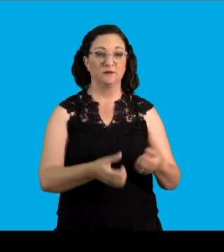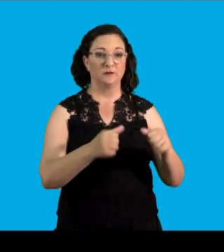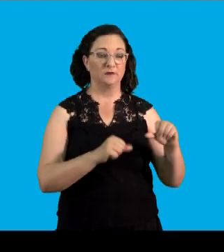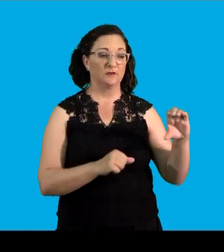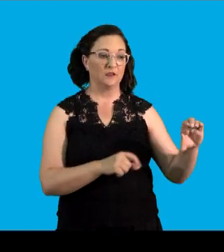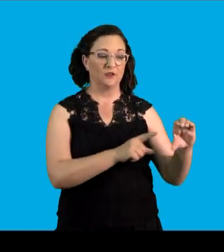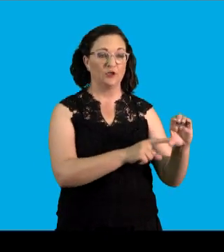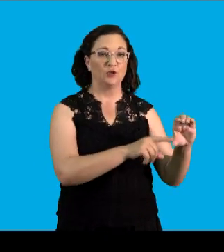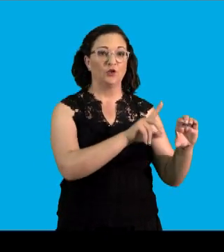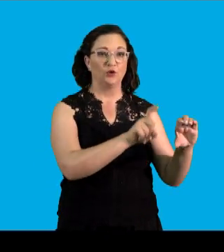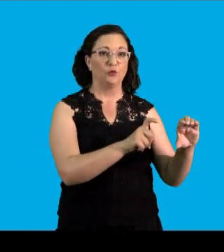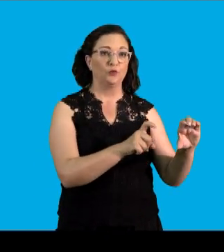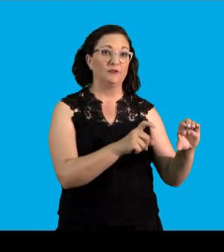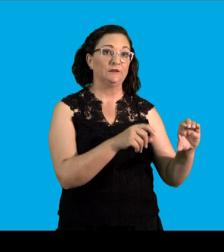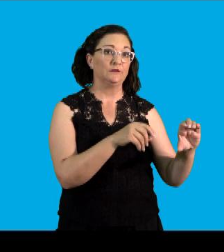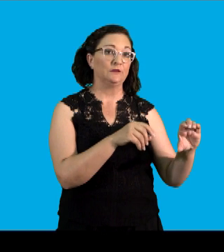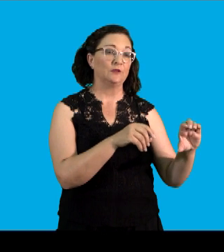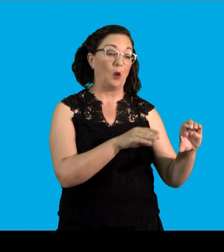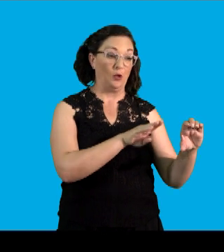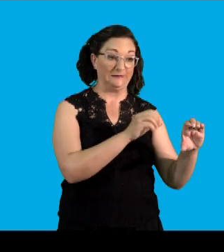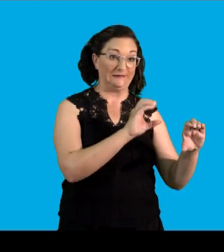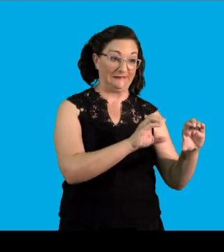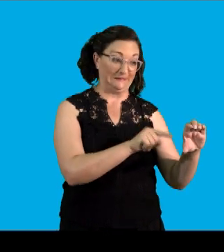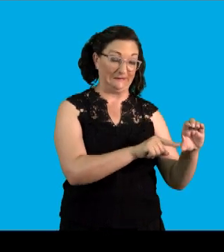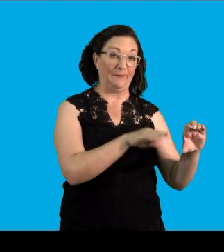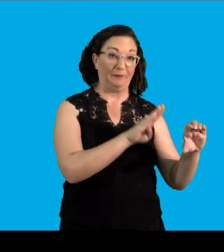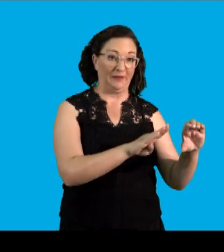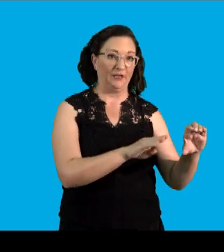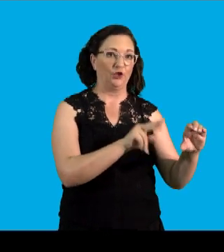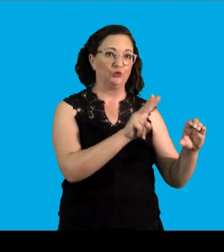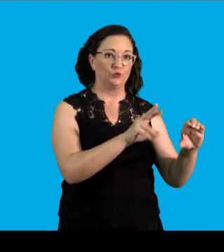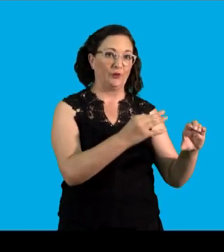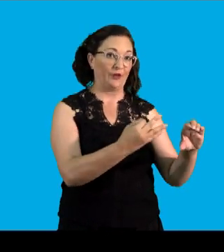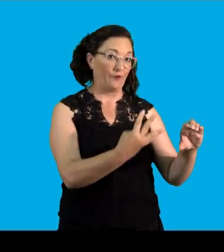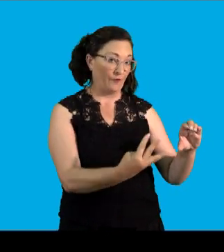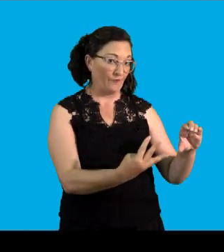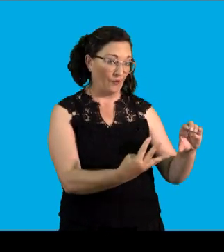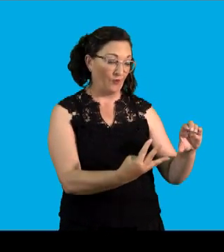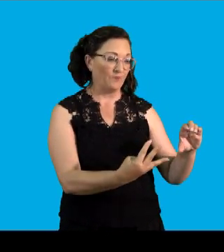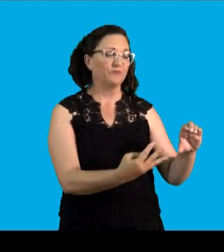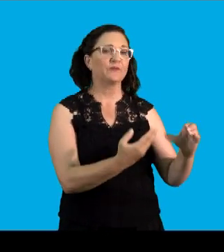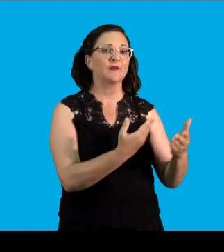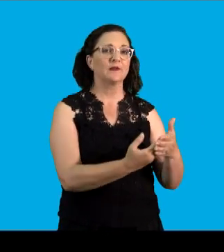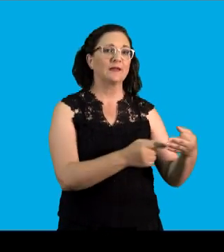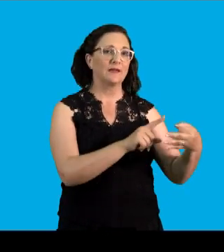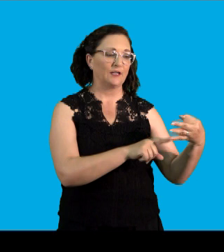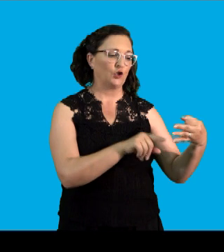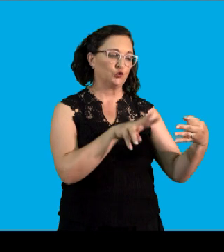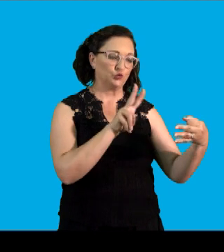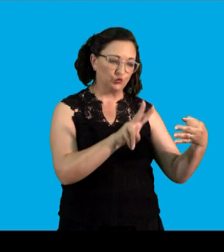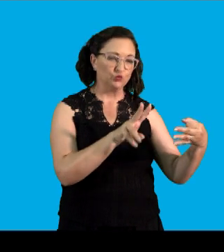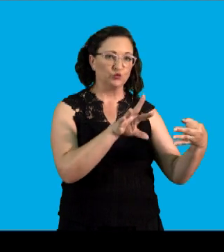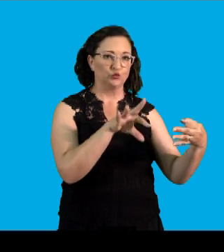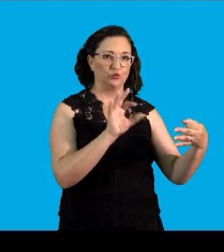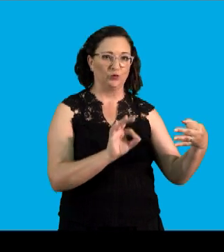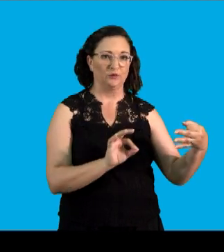question 2, question 3, and question 4. Of these 3, you answer what? You answer any 2. Do not